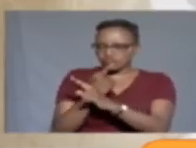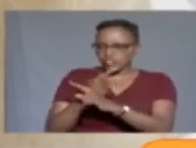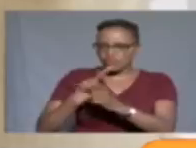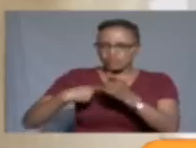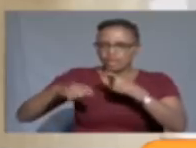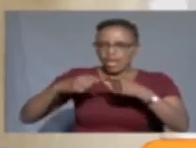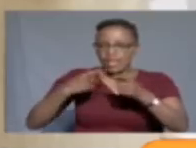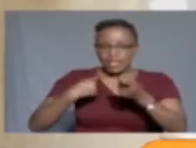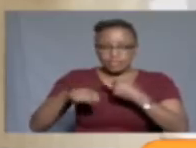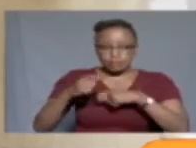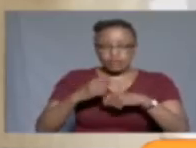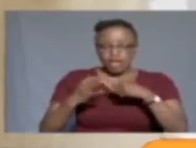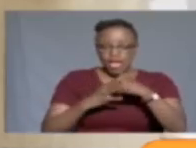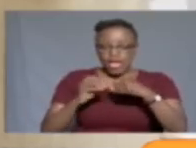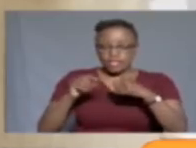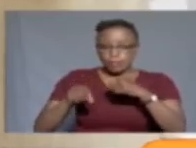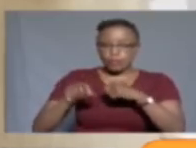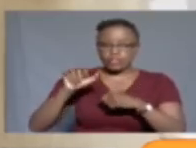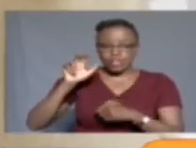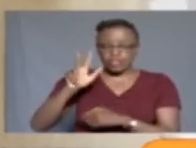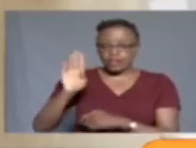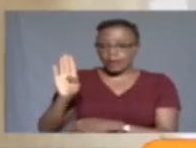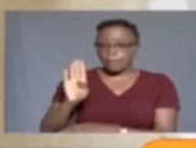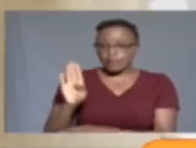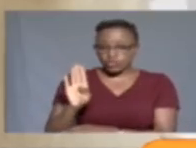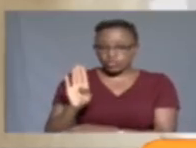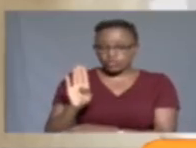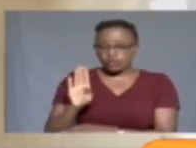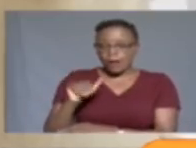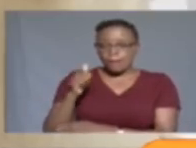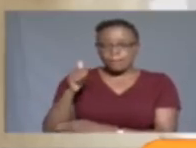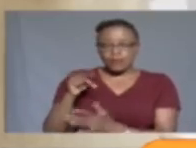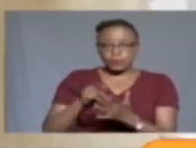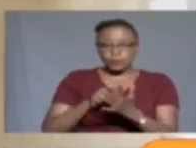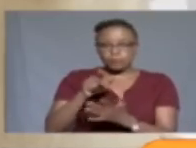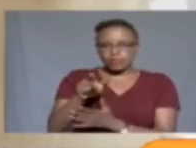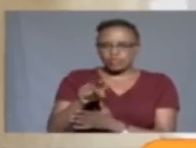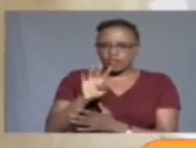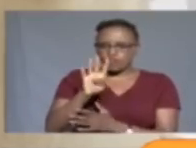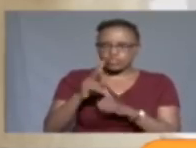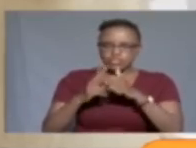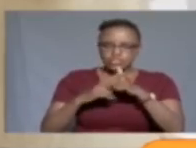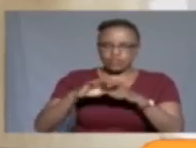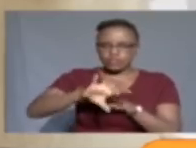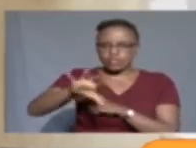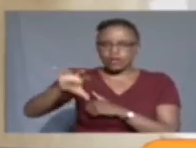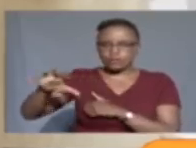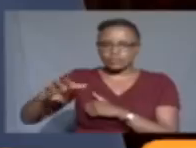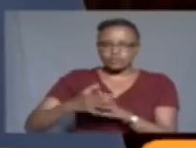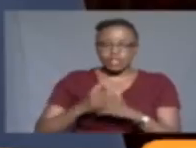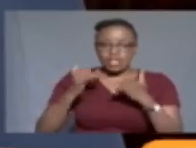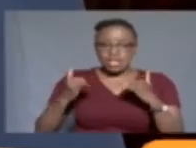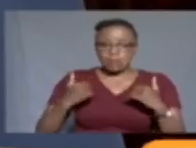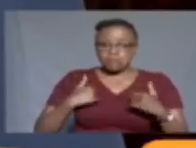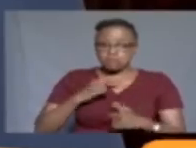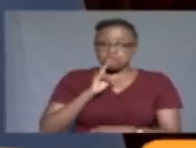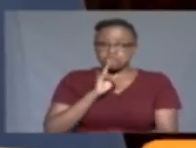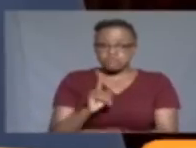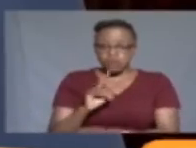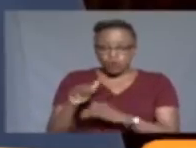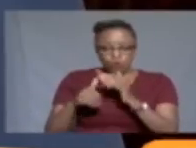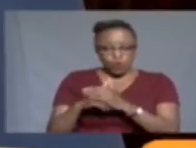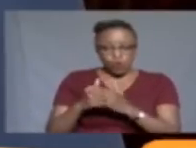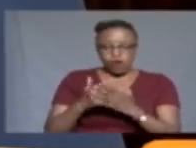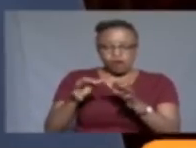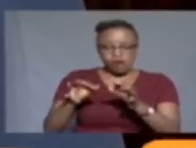expenditure worth 80.3 billion shillings is yet to be paid in the 47 counties. I hereby direct that all accounting